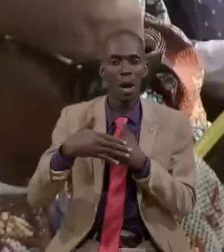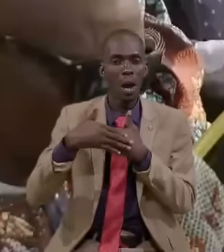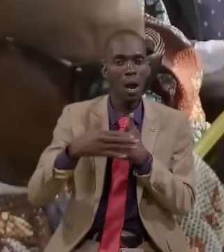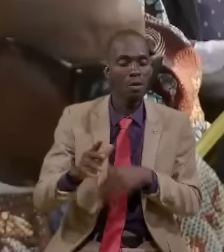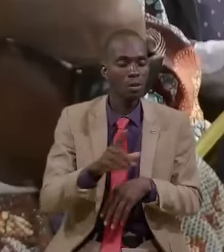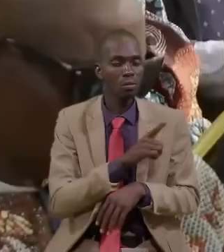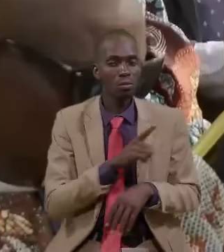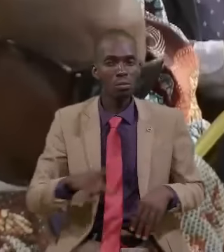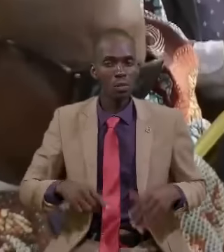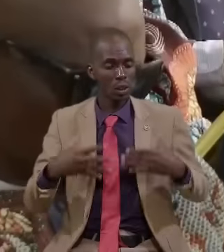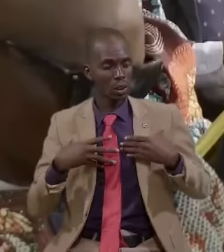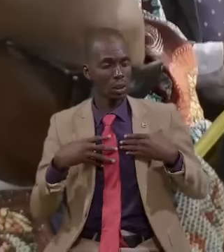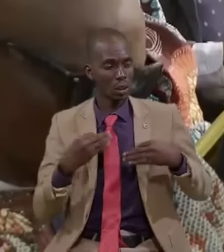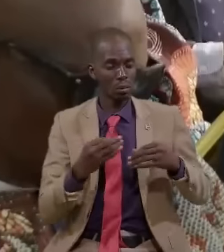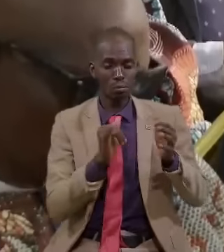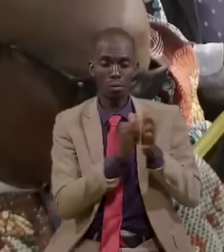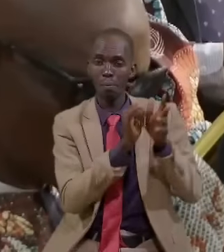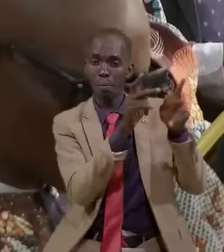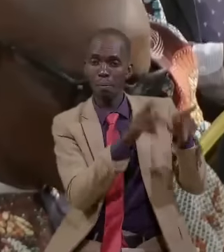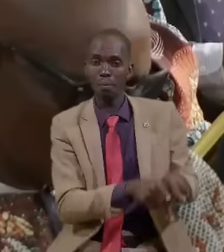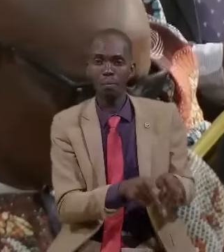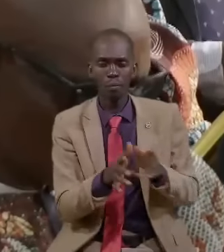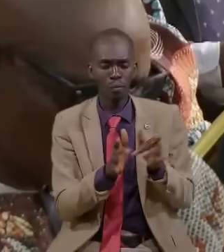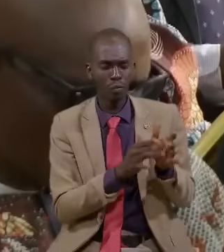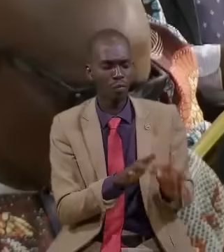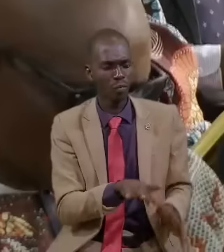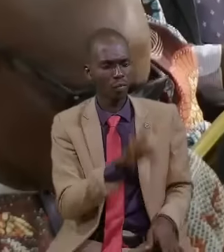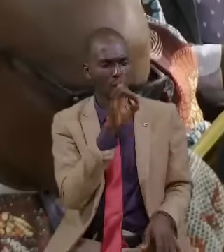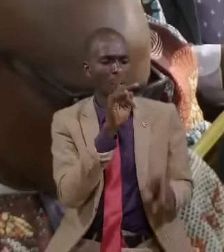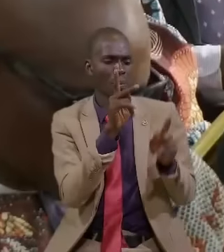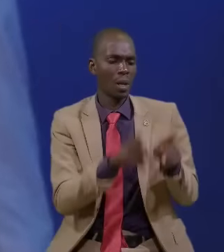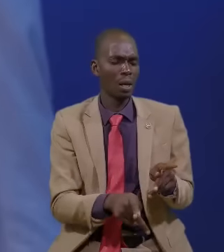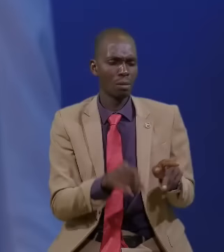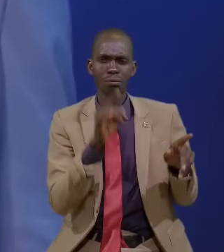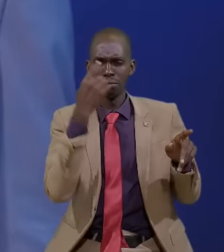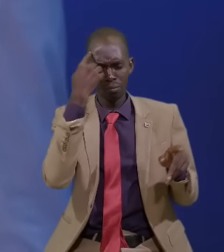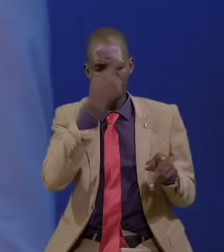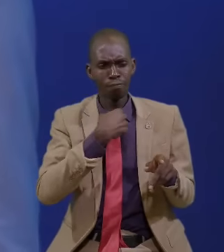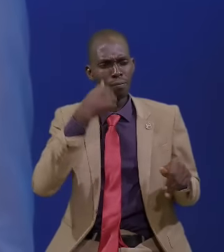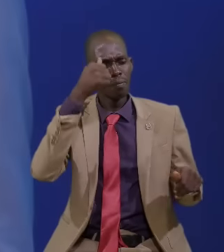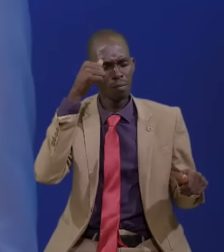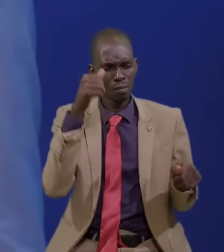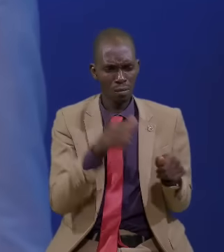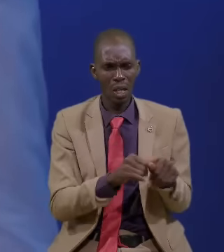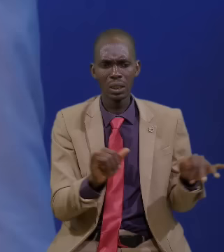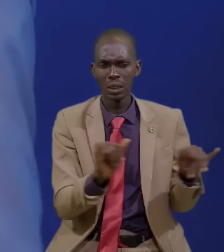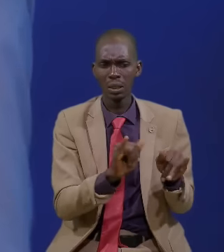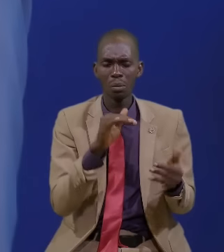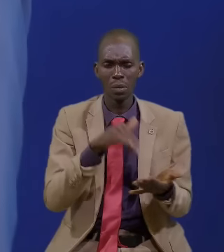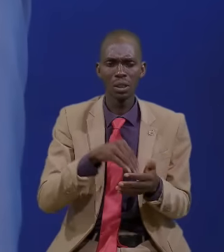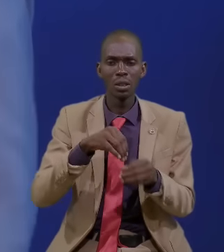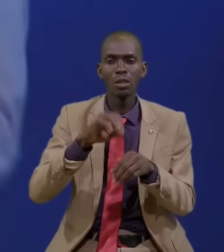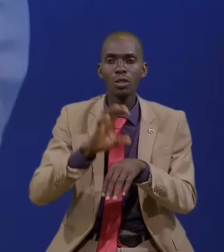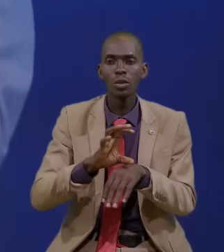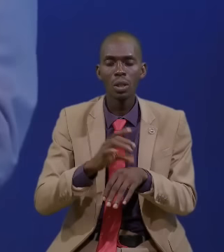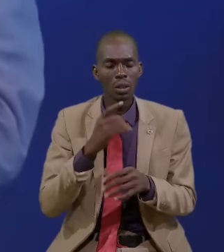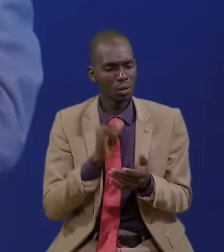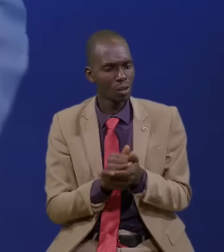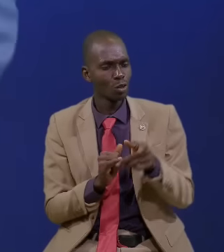Jesus findeth him in the temple and said unto him, behold, thou art made